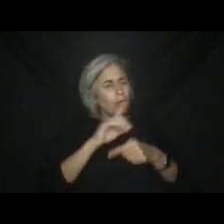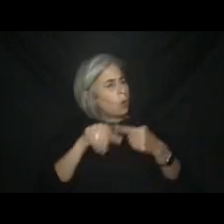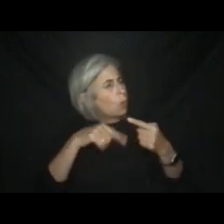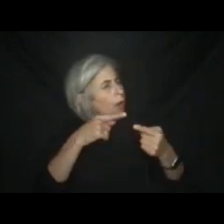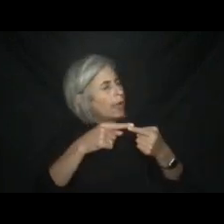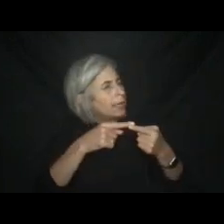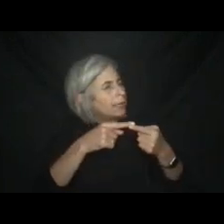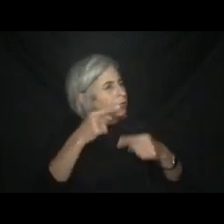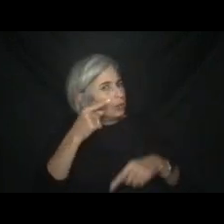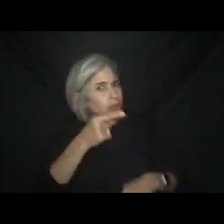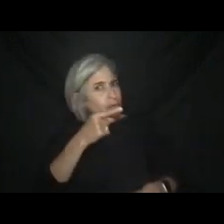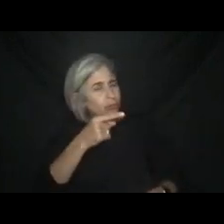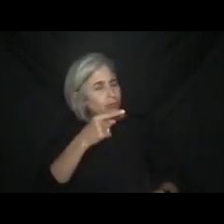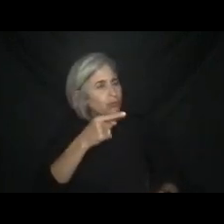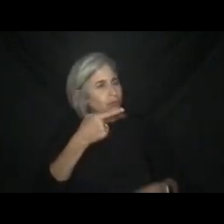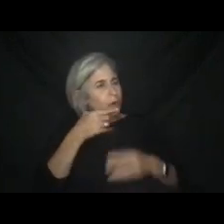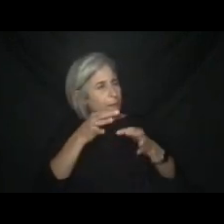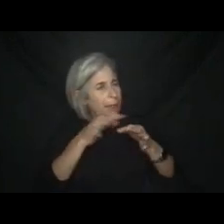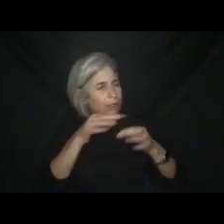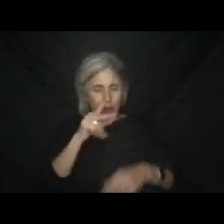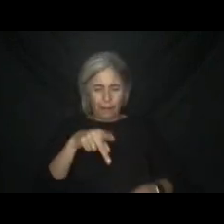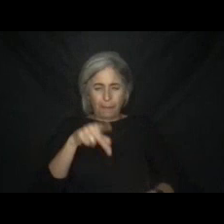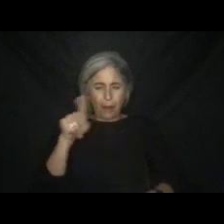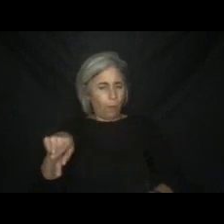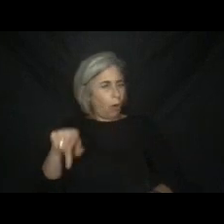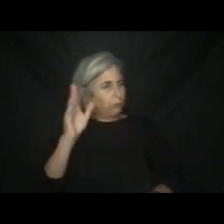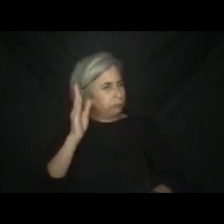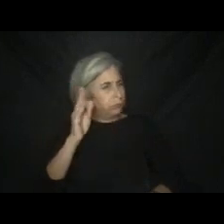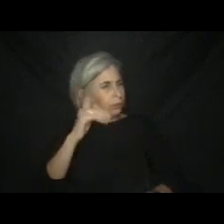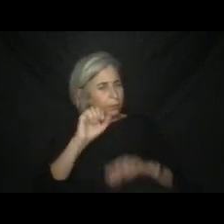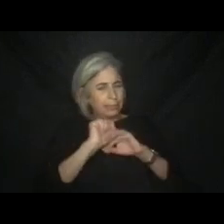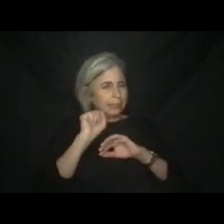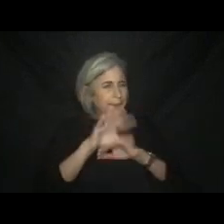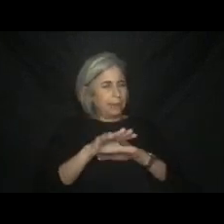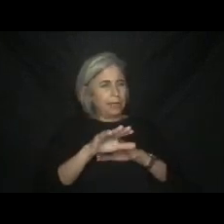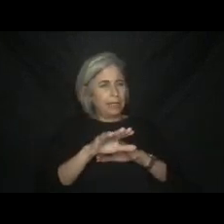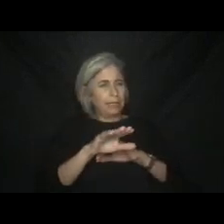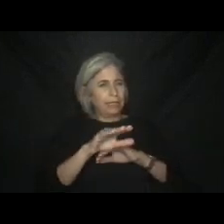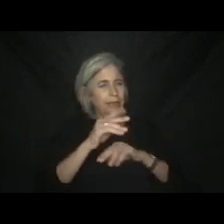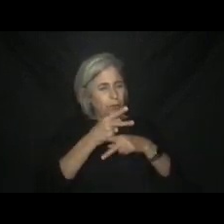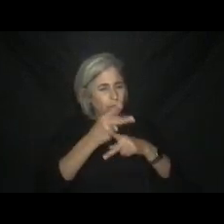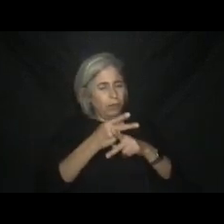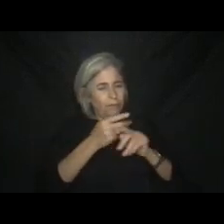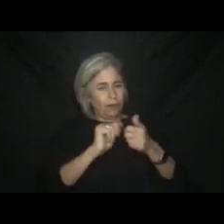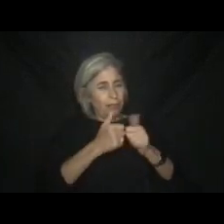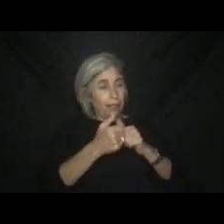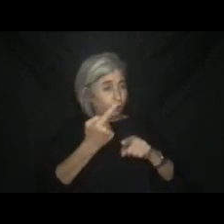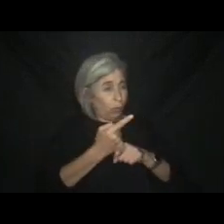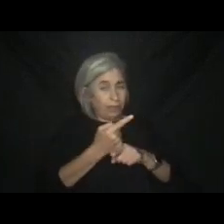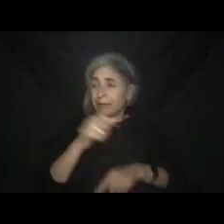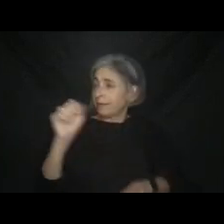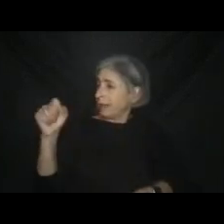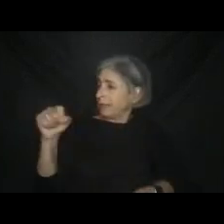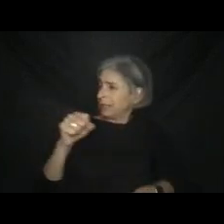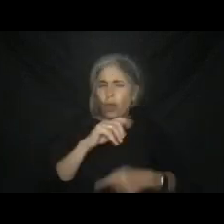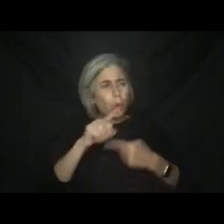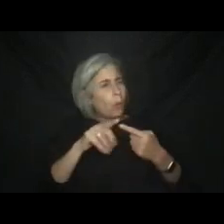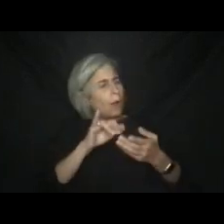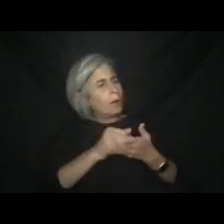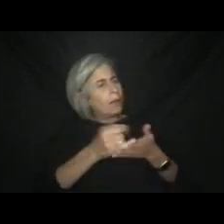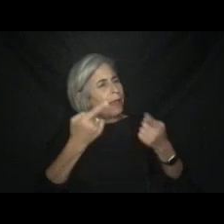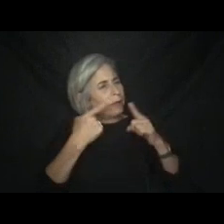so you mentioned in the PowerPoint, this would be submitted to supervisor of elections, correct? Yes, sir. When would that go